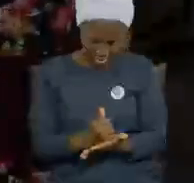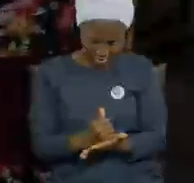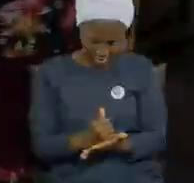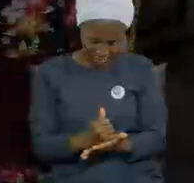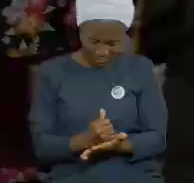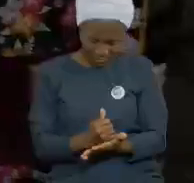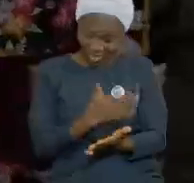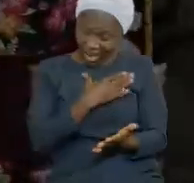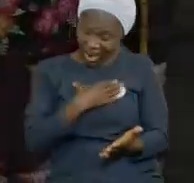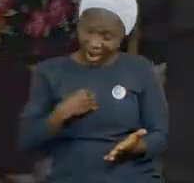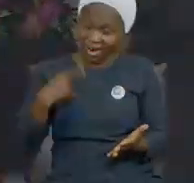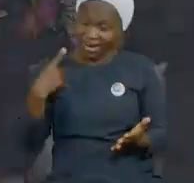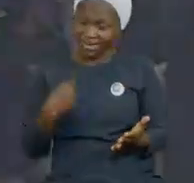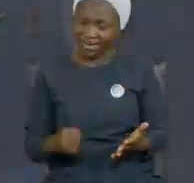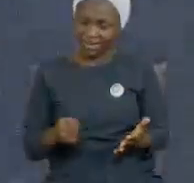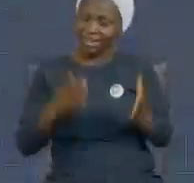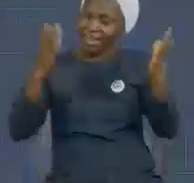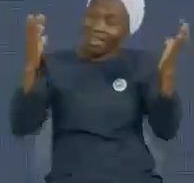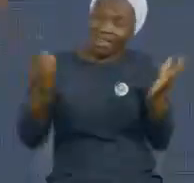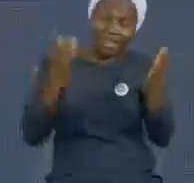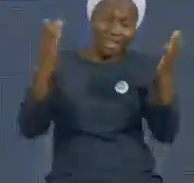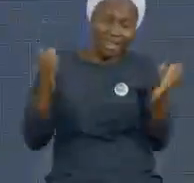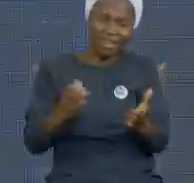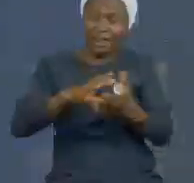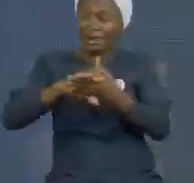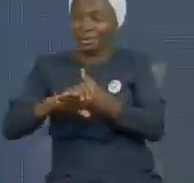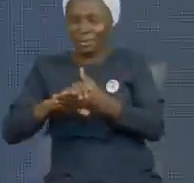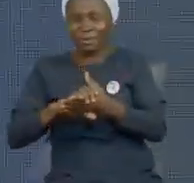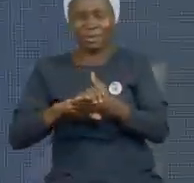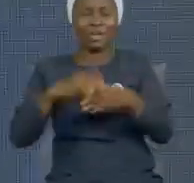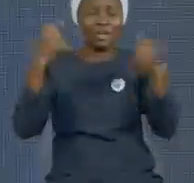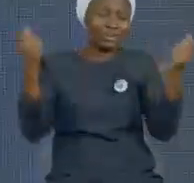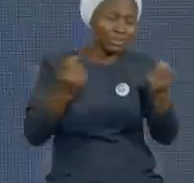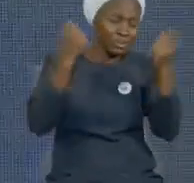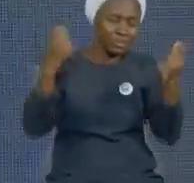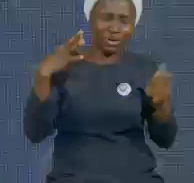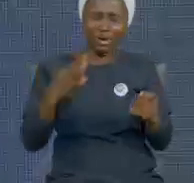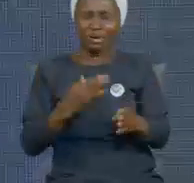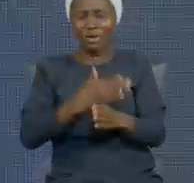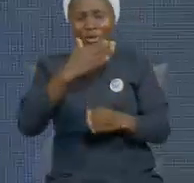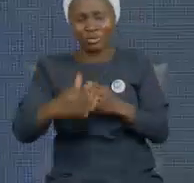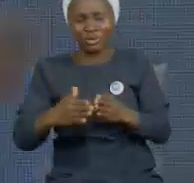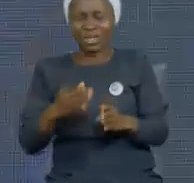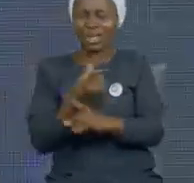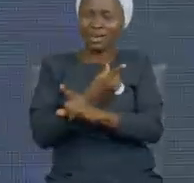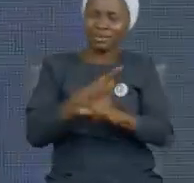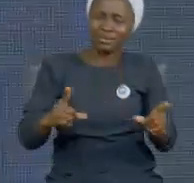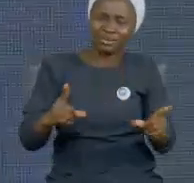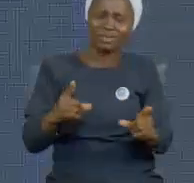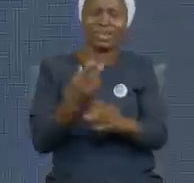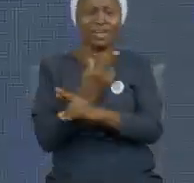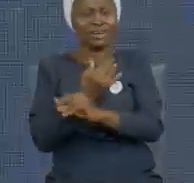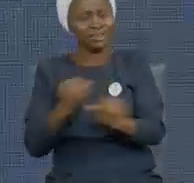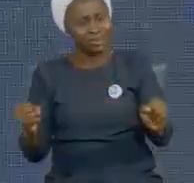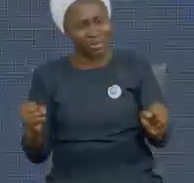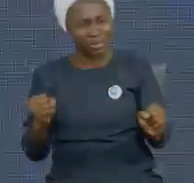and the jubilation of total redemption in the body, in the mind, in the soul, in the head, in the brain,